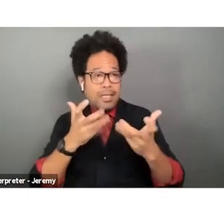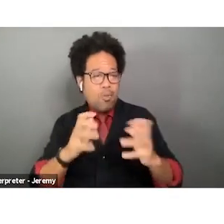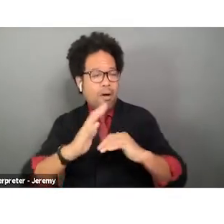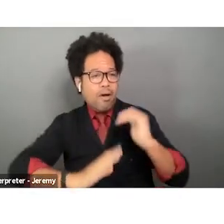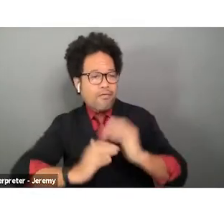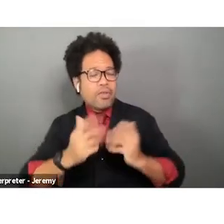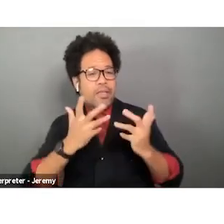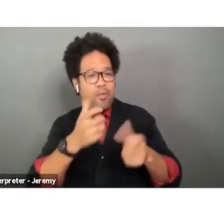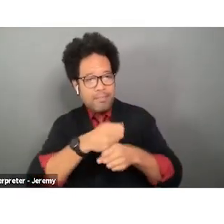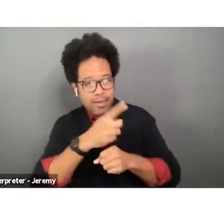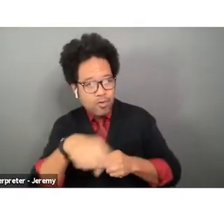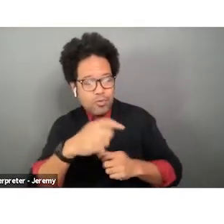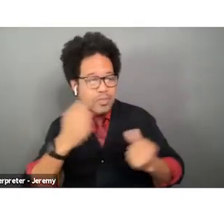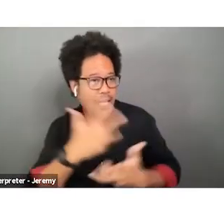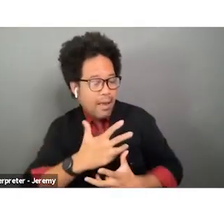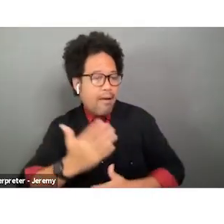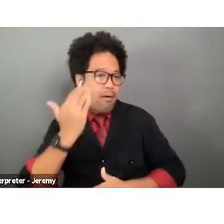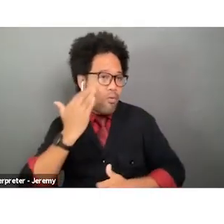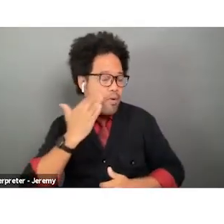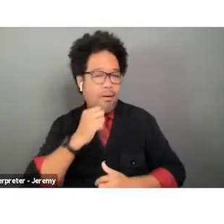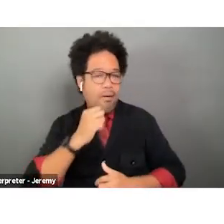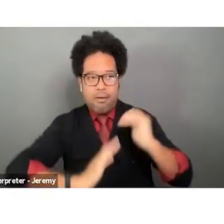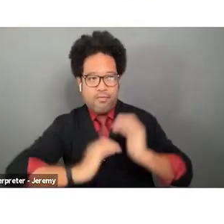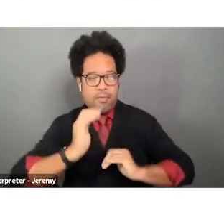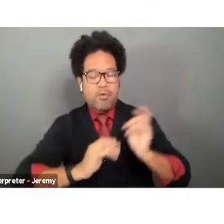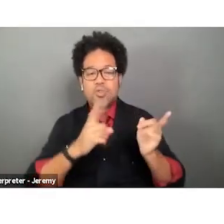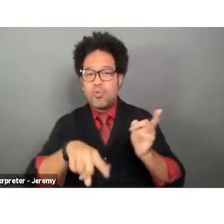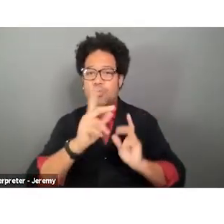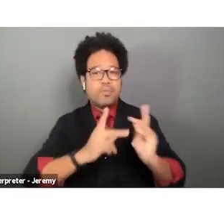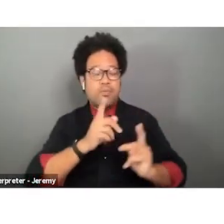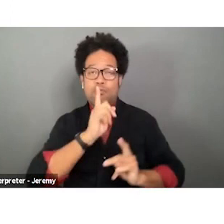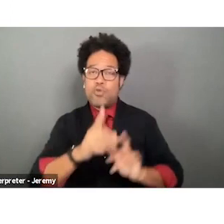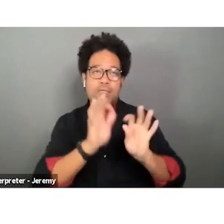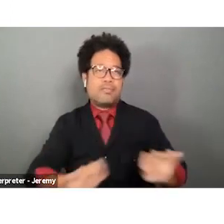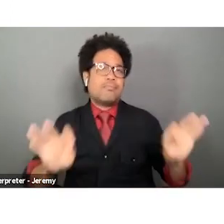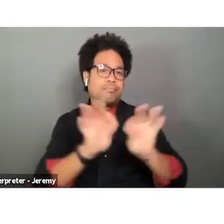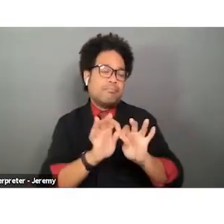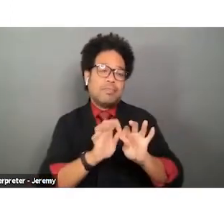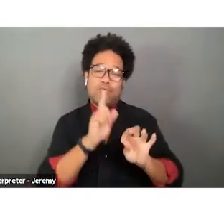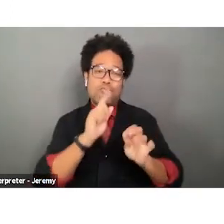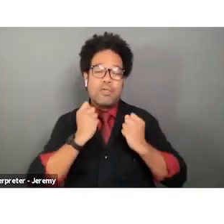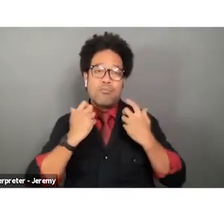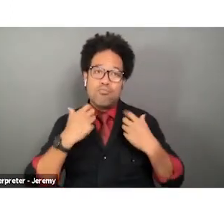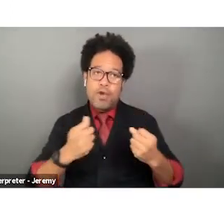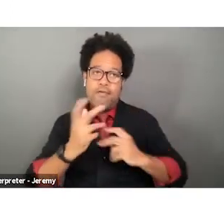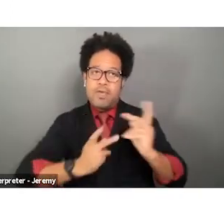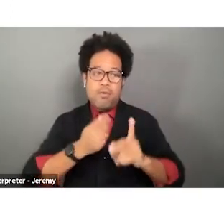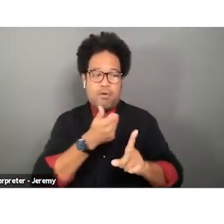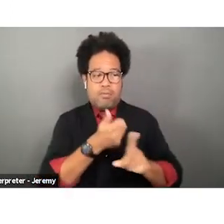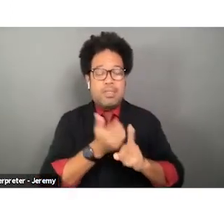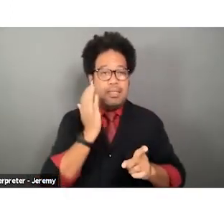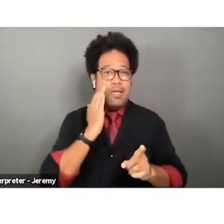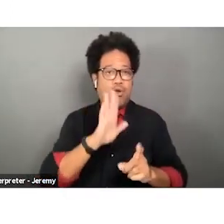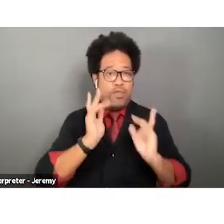you aware. They want to make you uncomfortable. And these people are extremely necessary. These are very brave people. These are people who know their